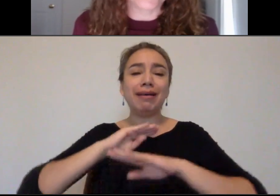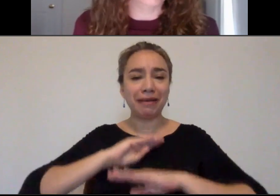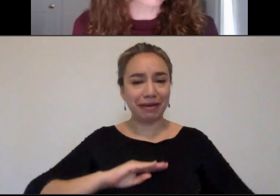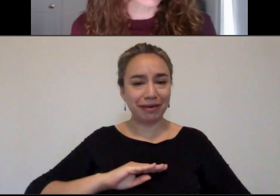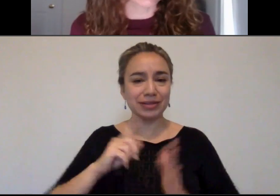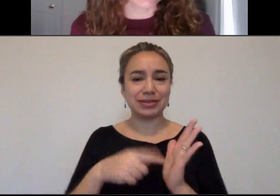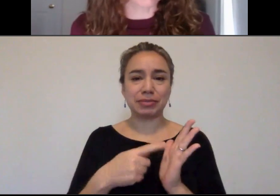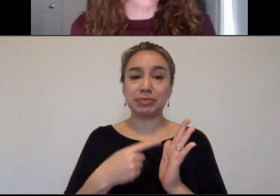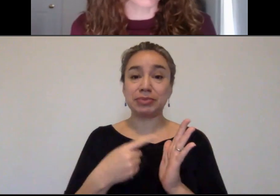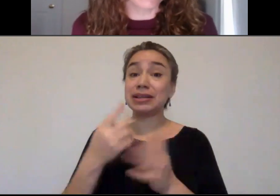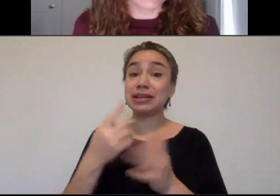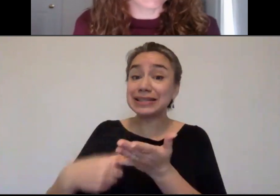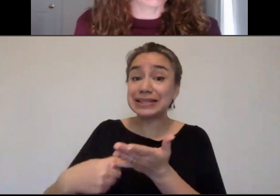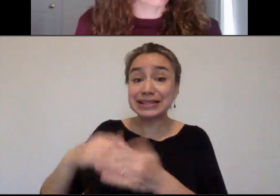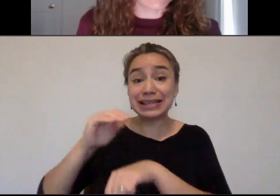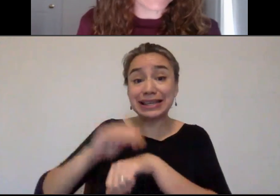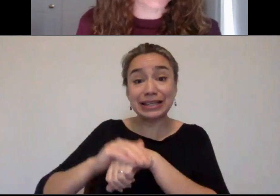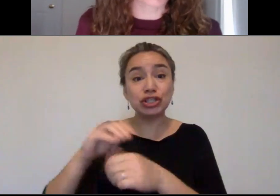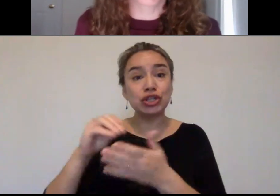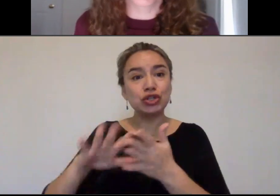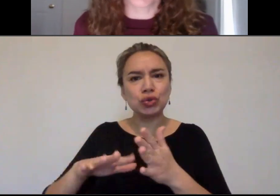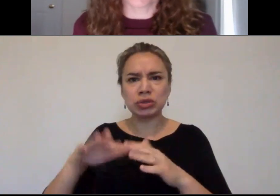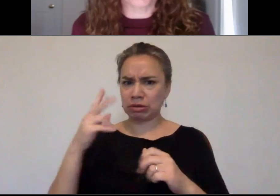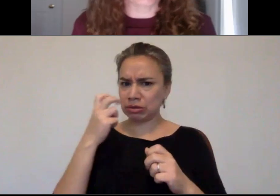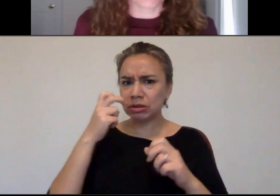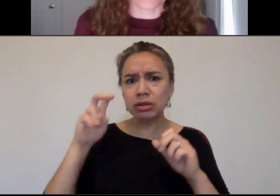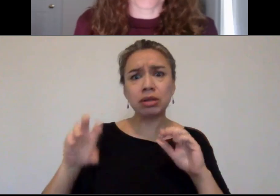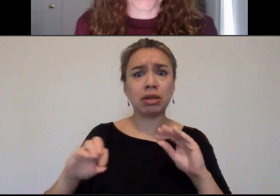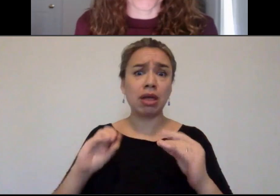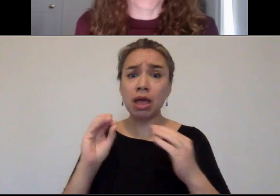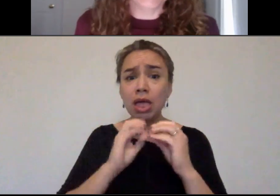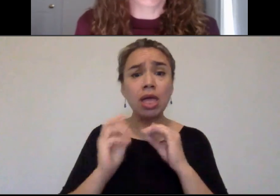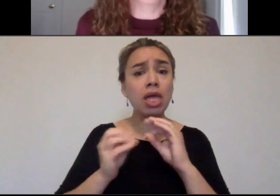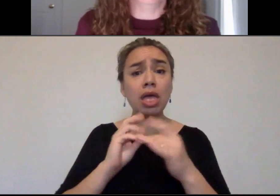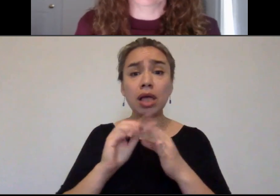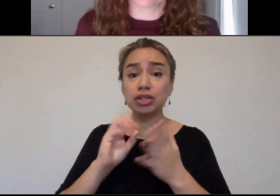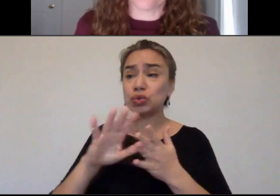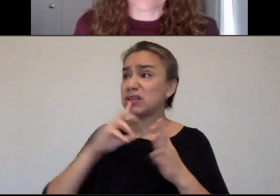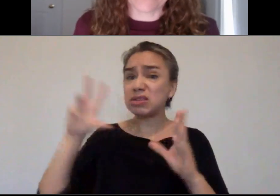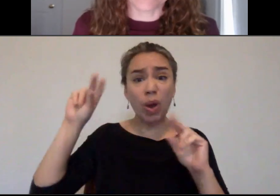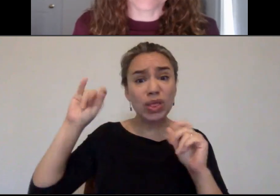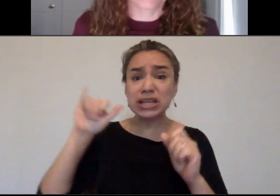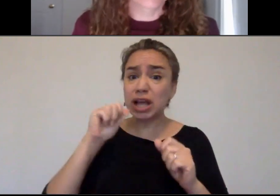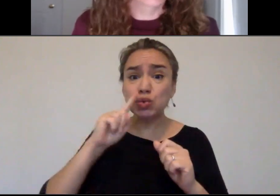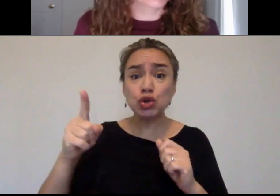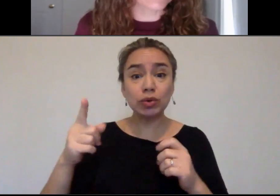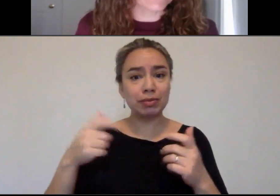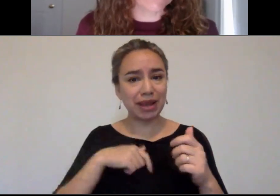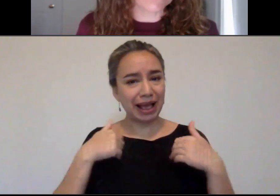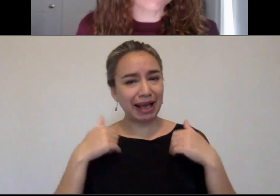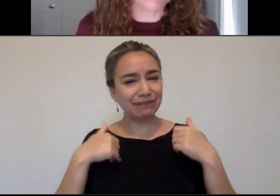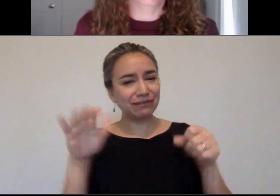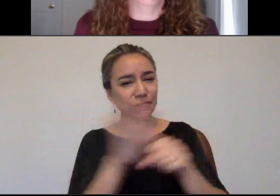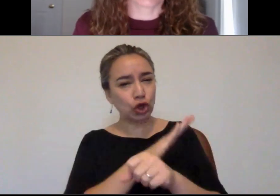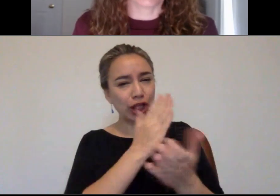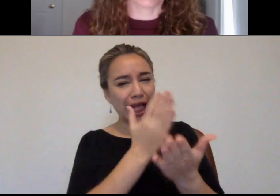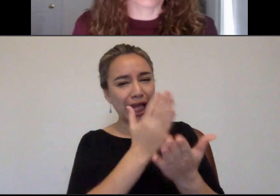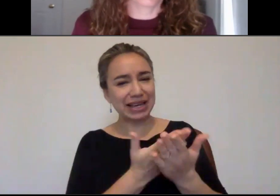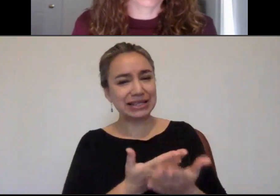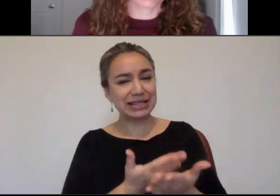English, students often get skeptical, and I've had cases where students tell me, no, that's not true, even when I had all the evidence. So I think